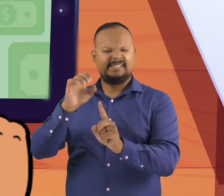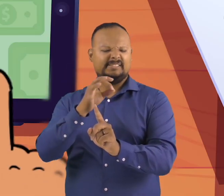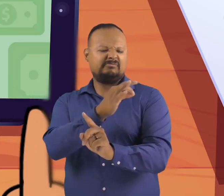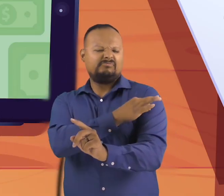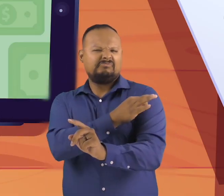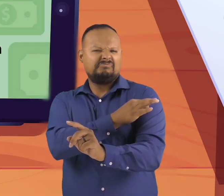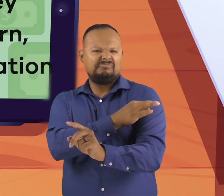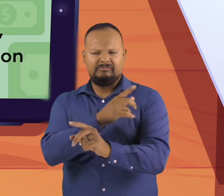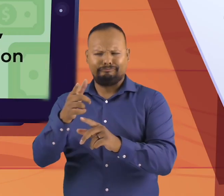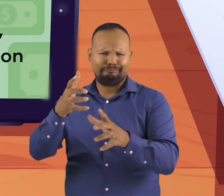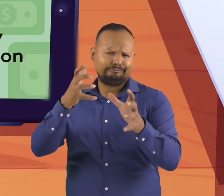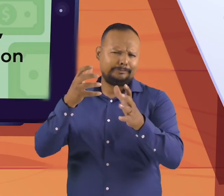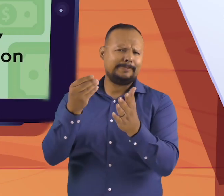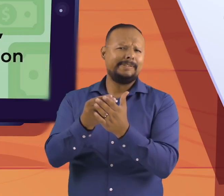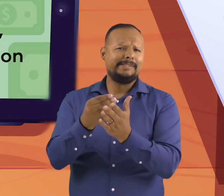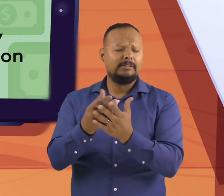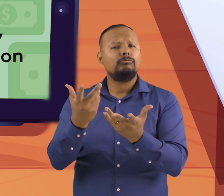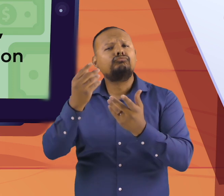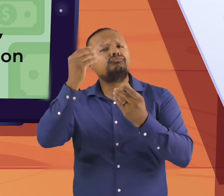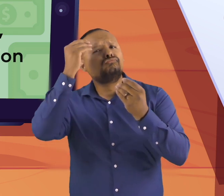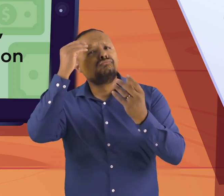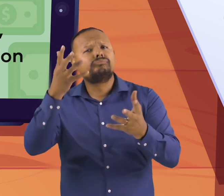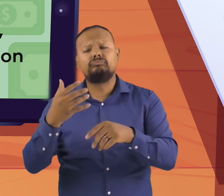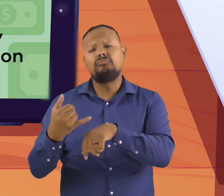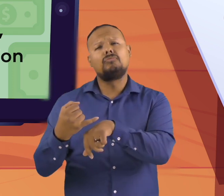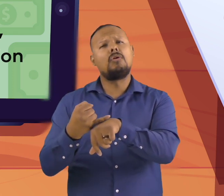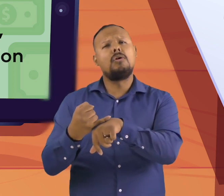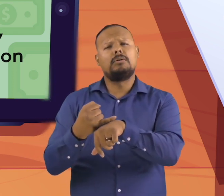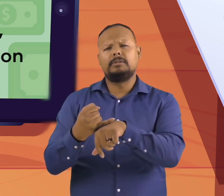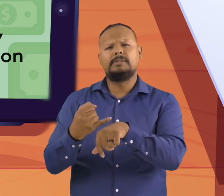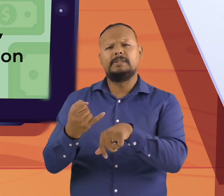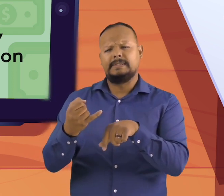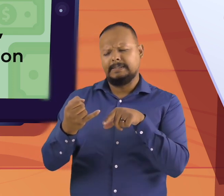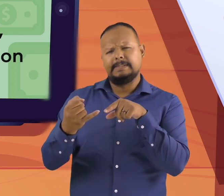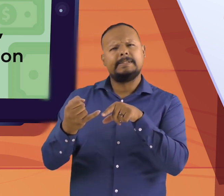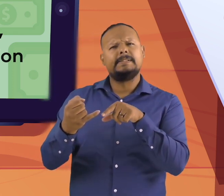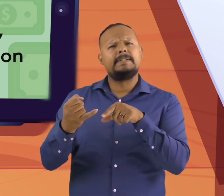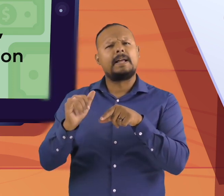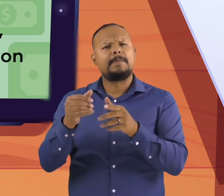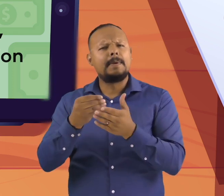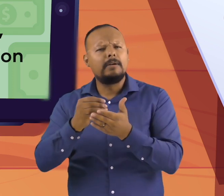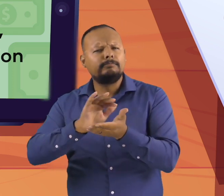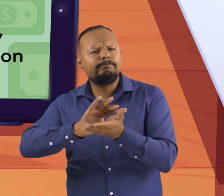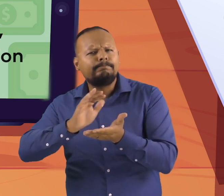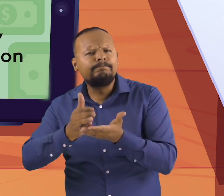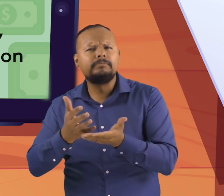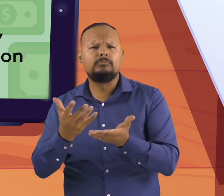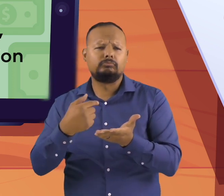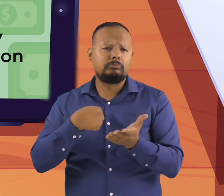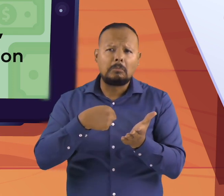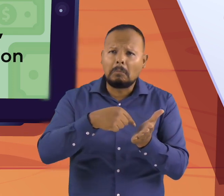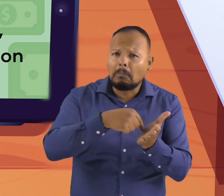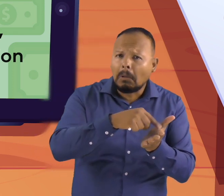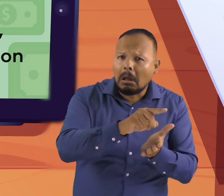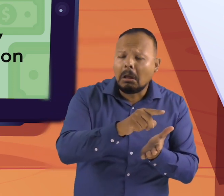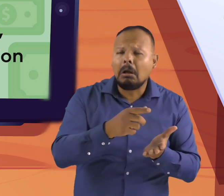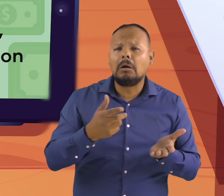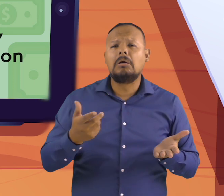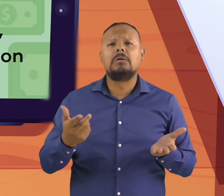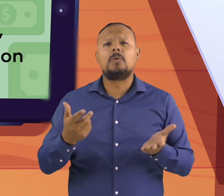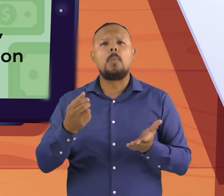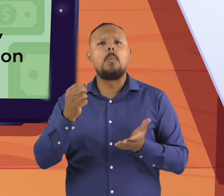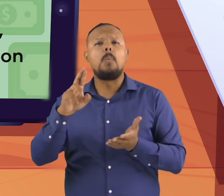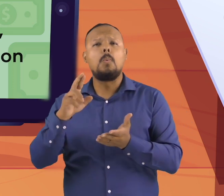Simply put, interest is an amount of money you either pay or earn depending on the